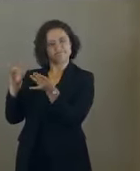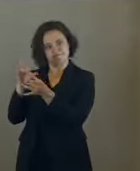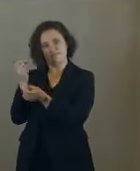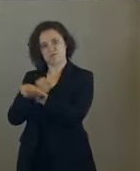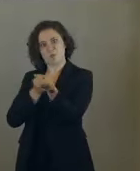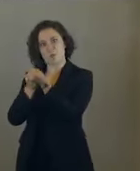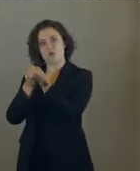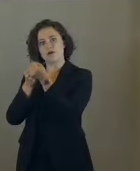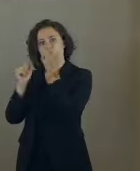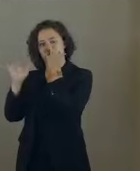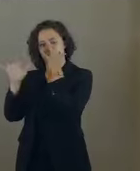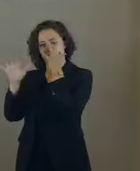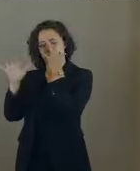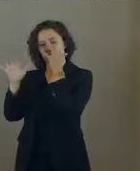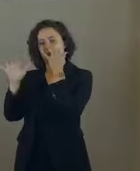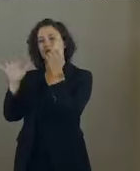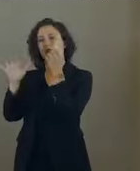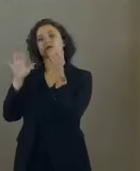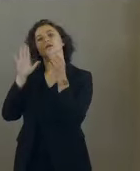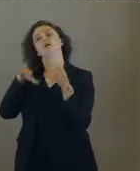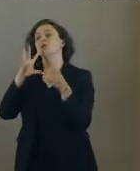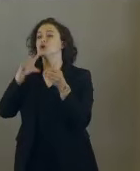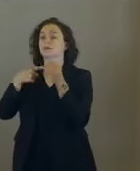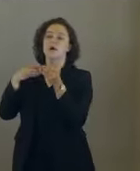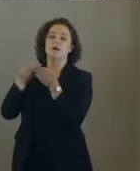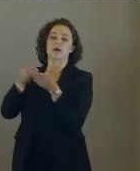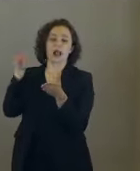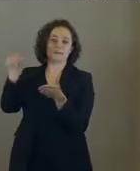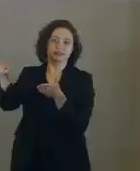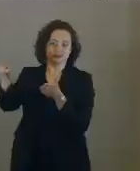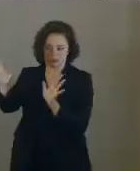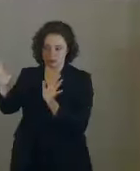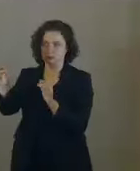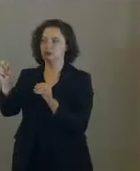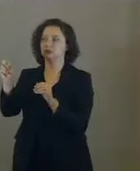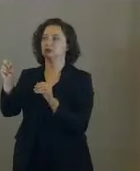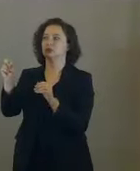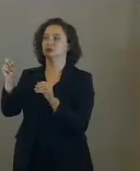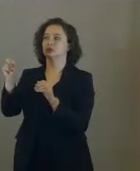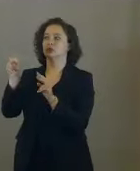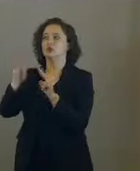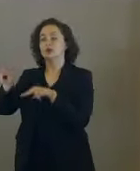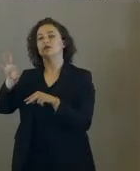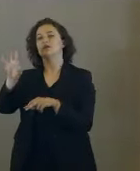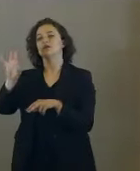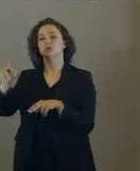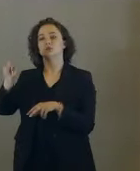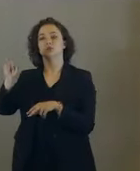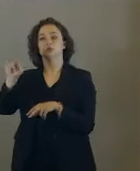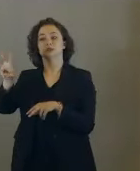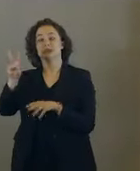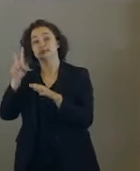of, I know we're talking about compensation originally, looking at 2026 and looking